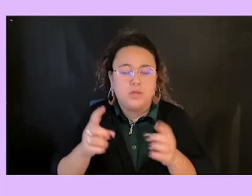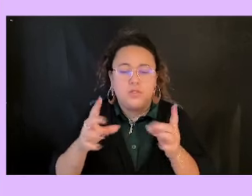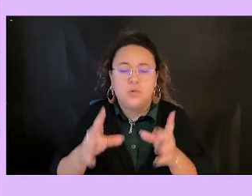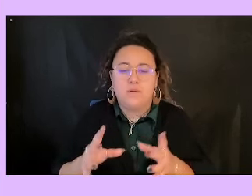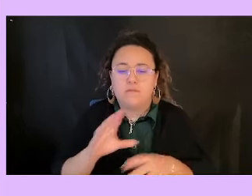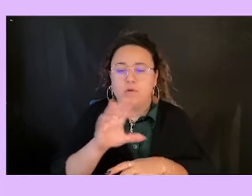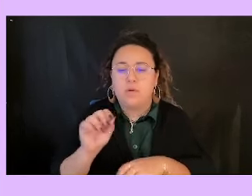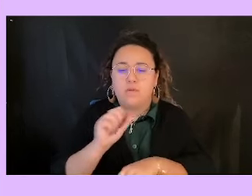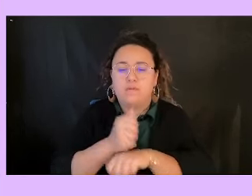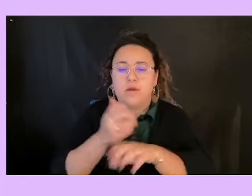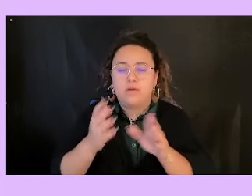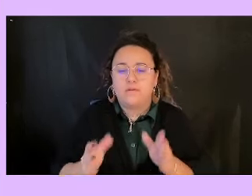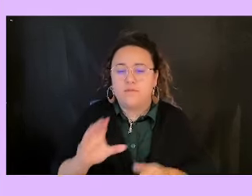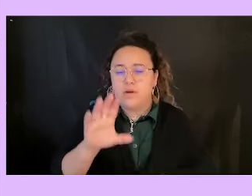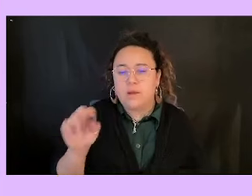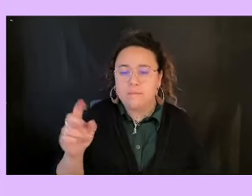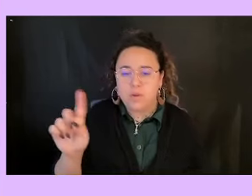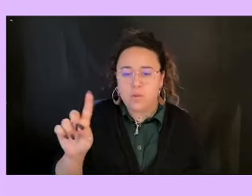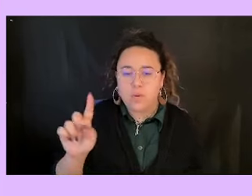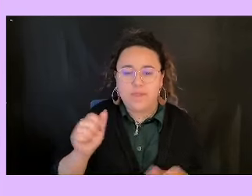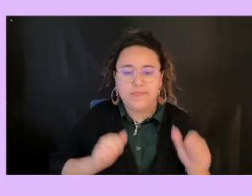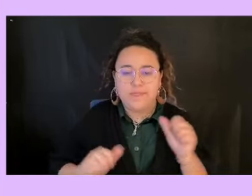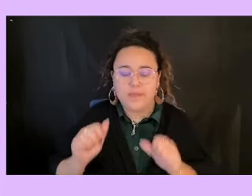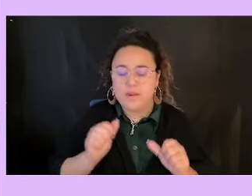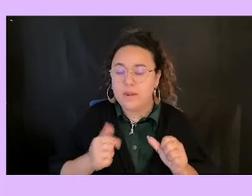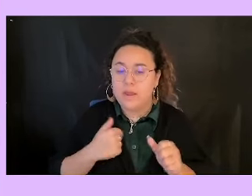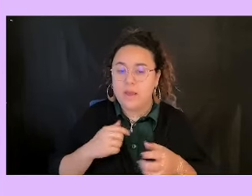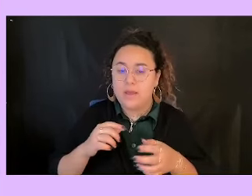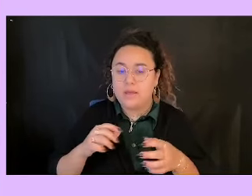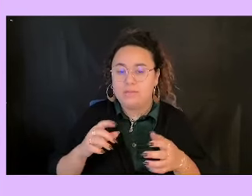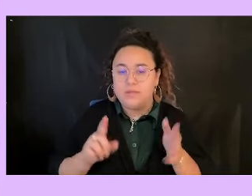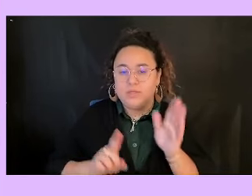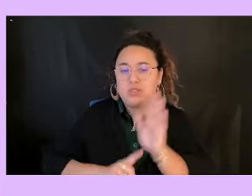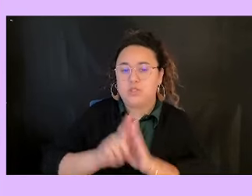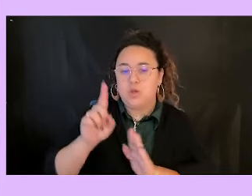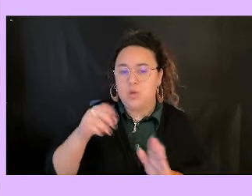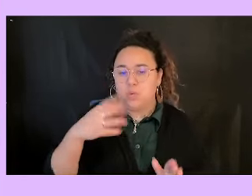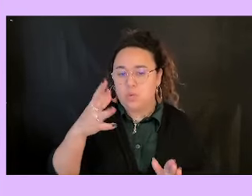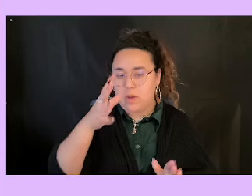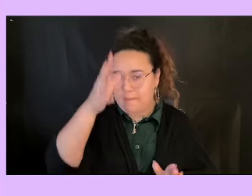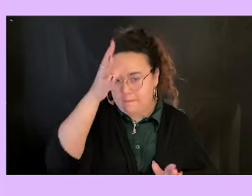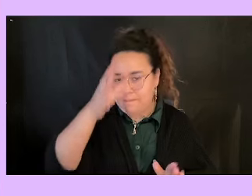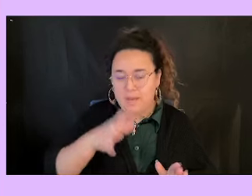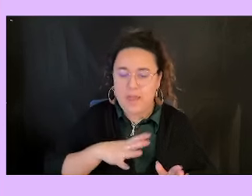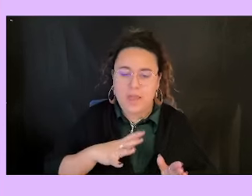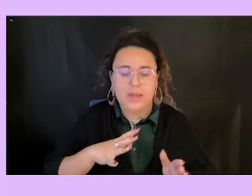Company One Theater. I am a relatively tall white man with a shaved head.